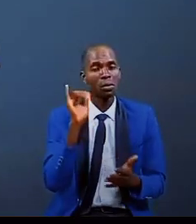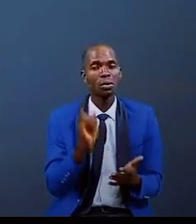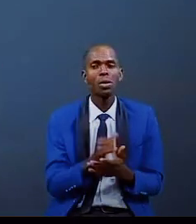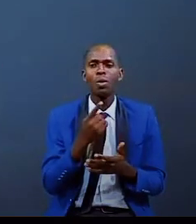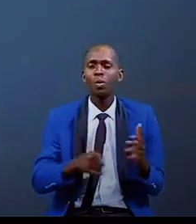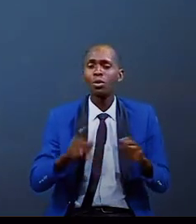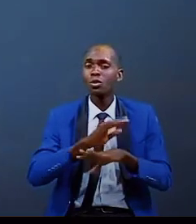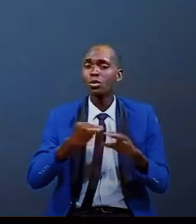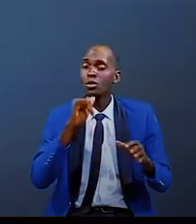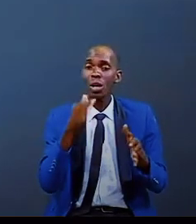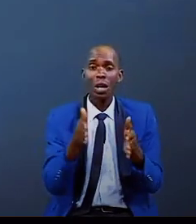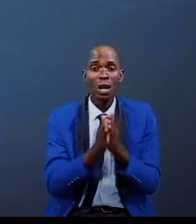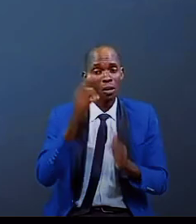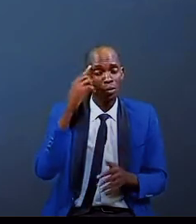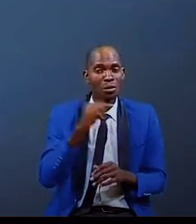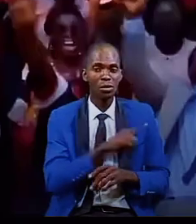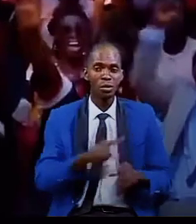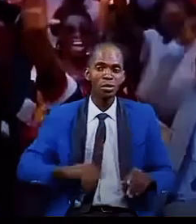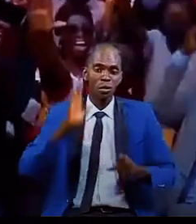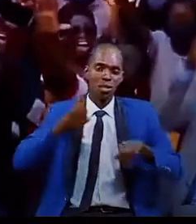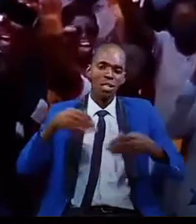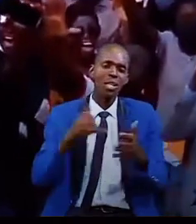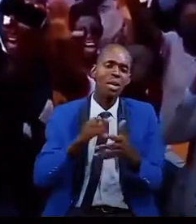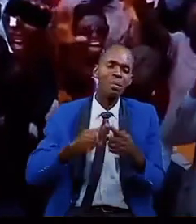for, the Lord will give you.